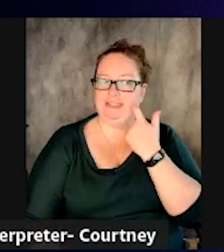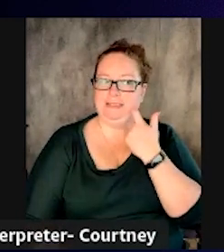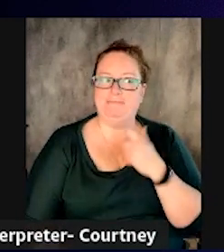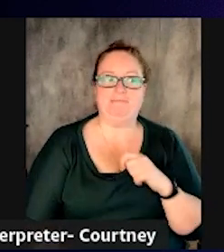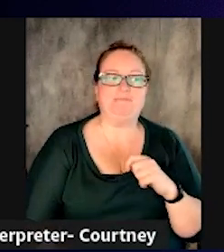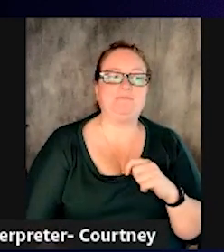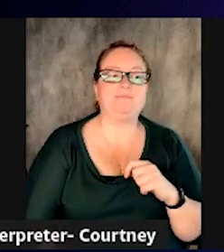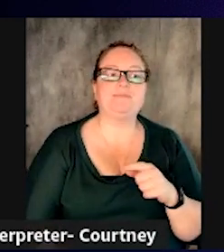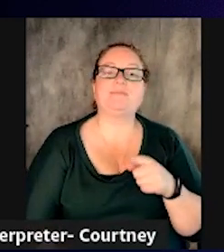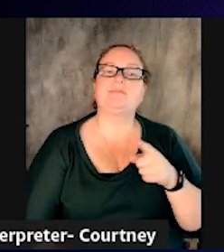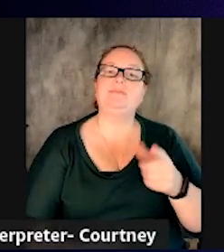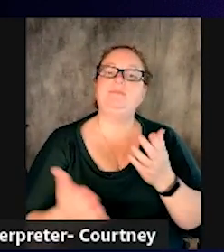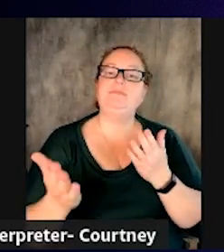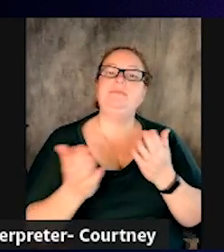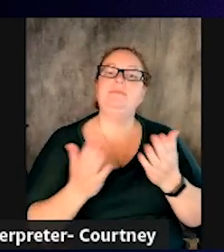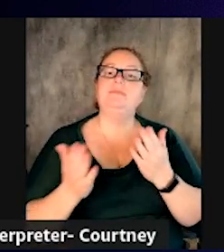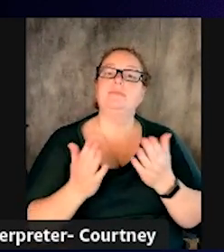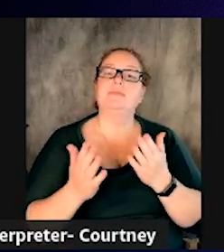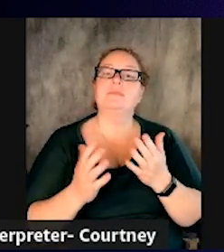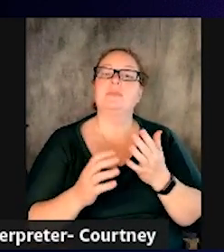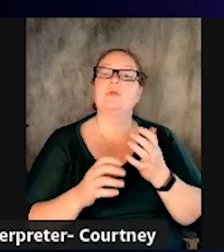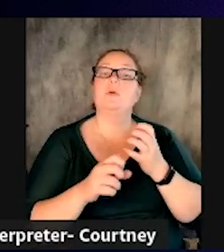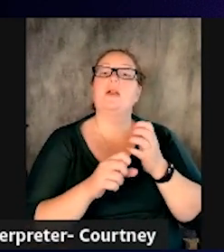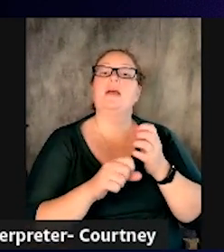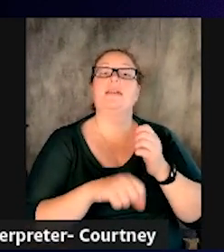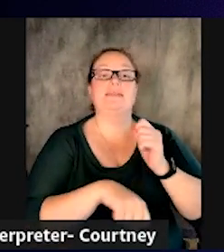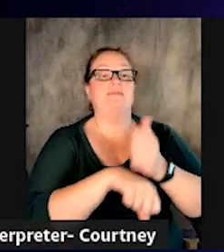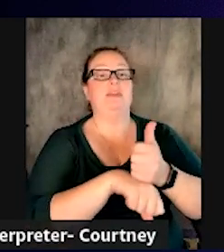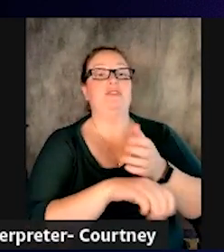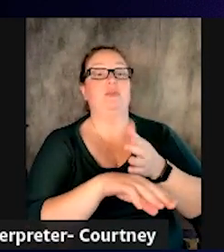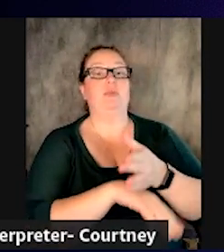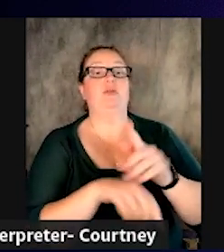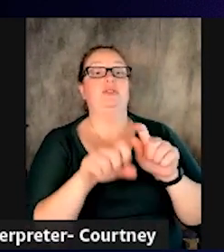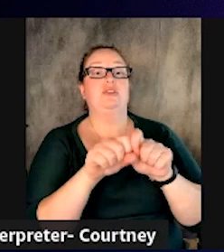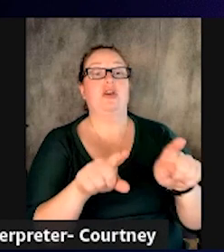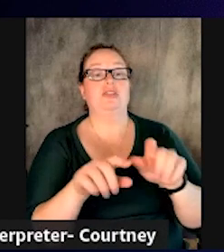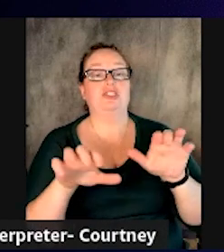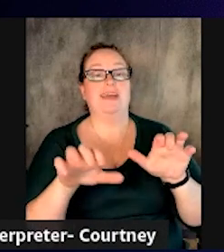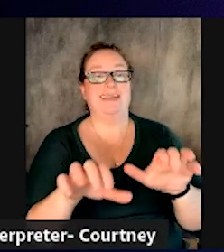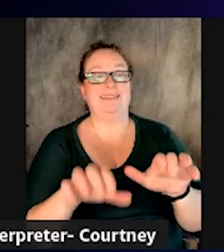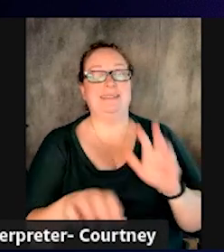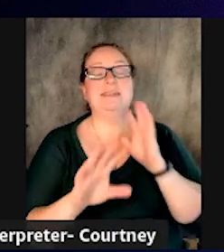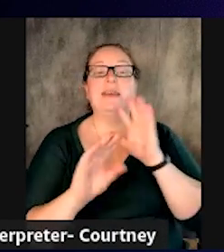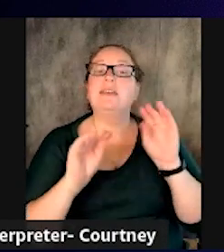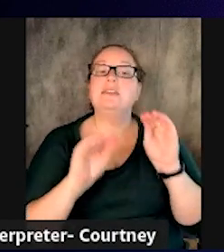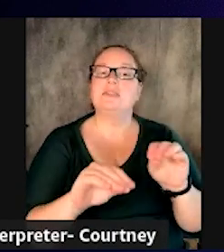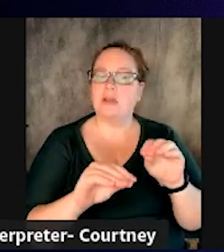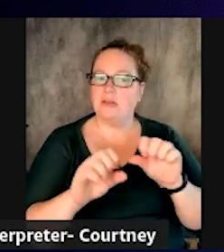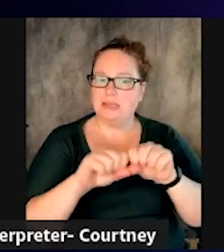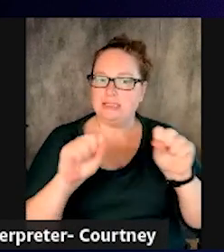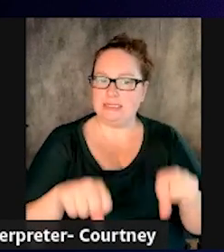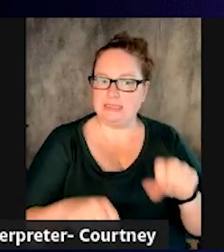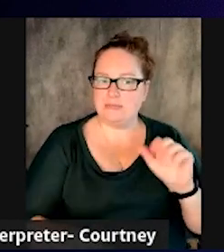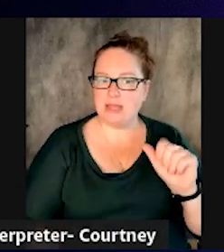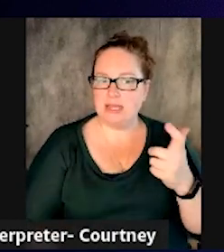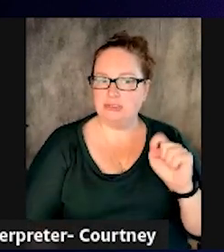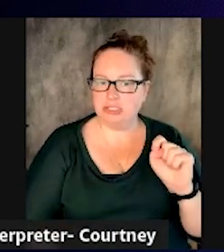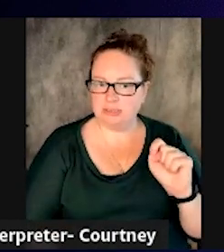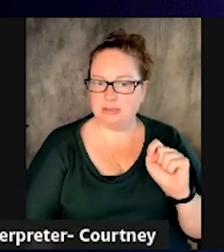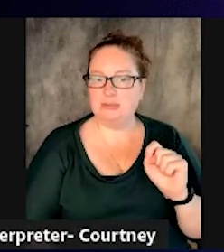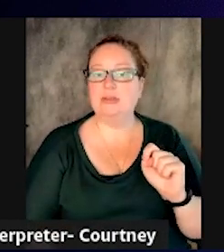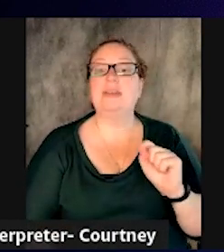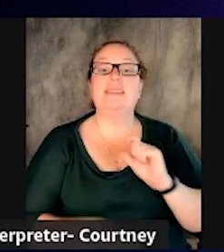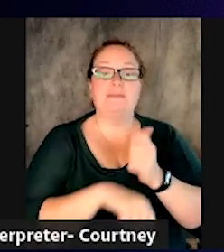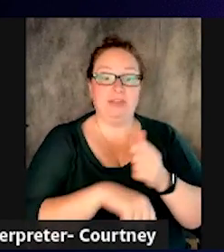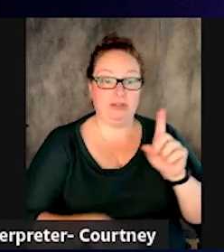server where I configured the post-launch actions. So I installed SSM agent, I configured DR after migration, and I wanted